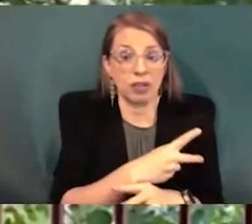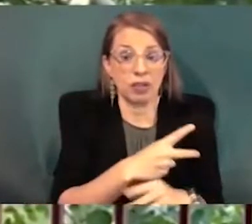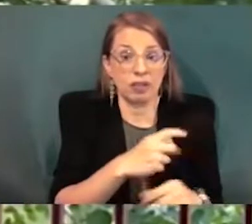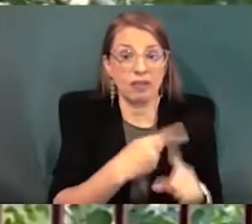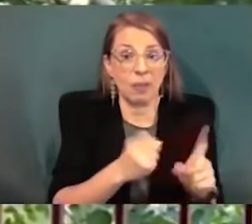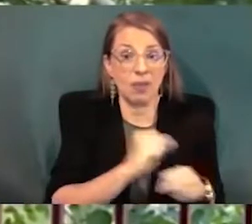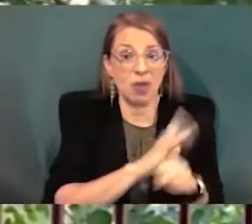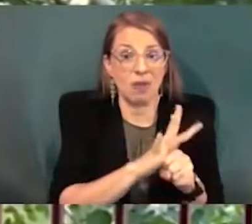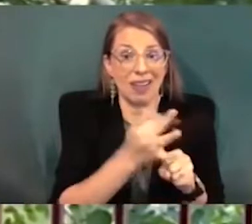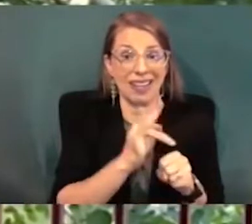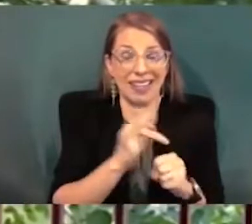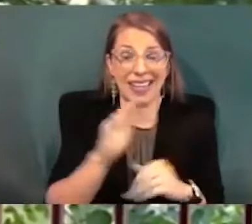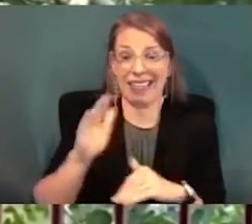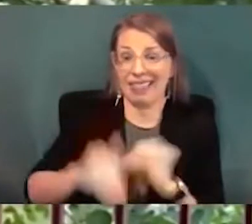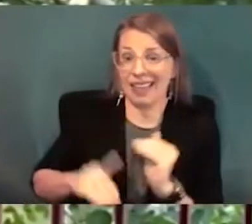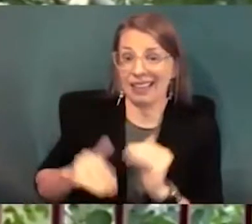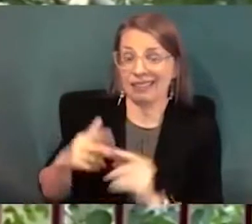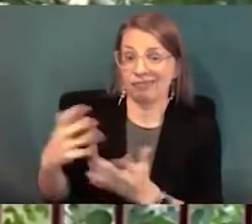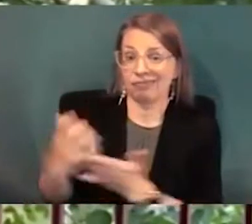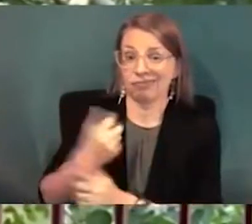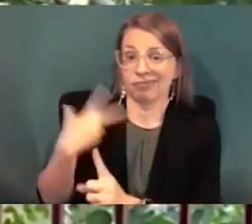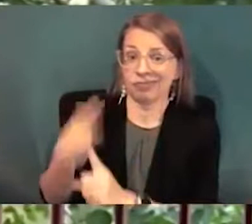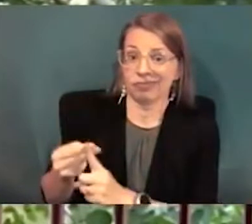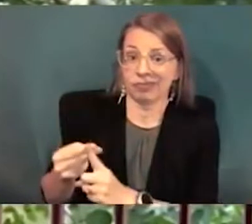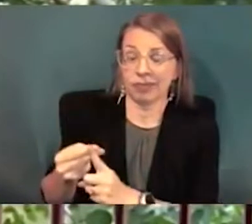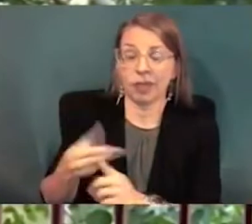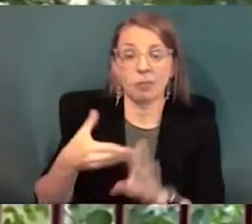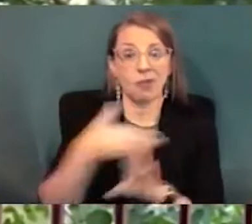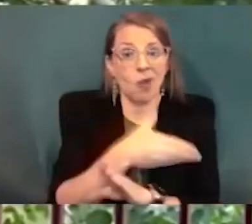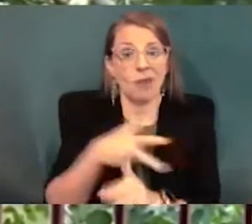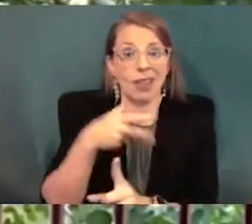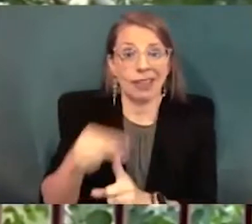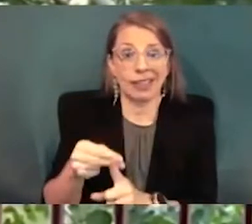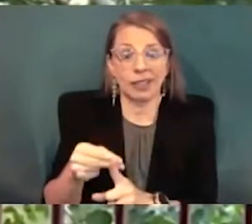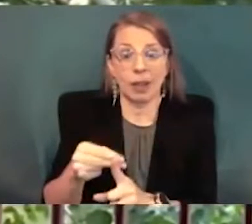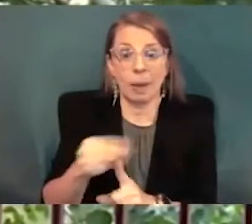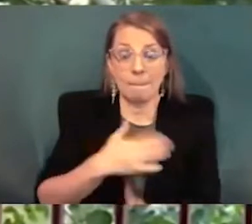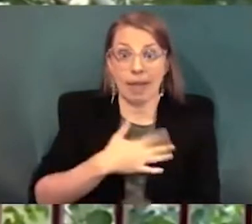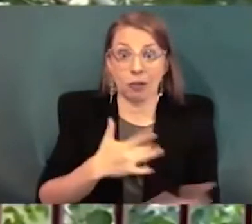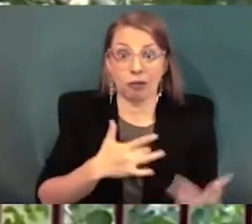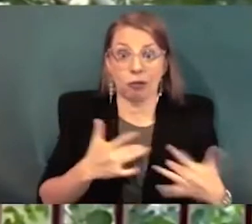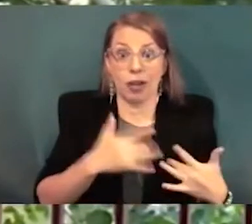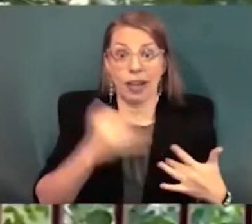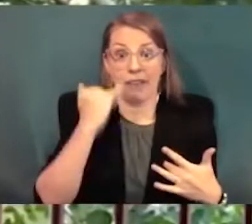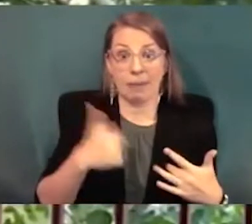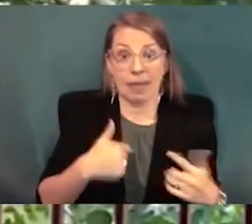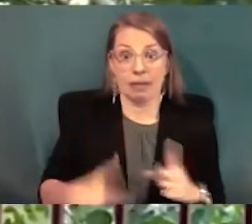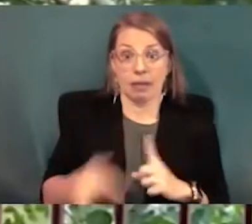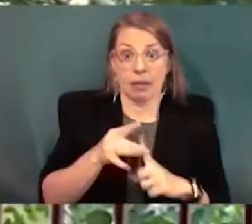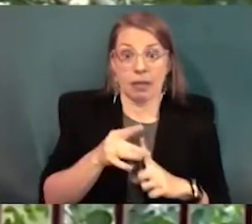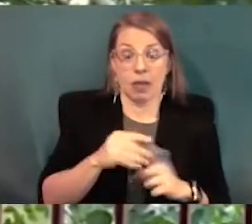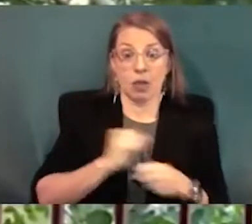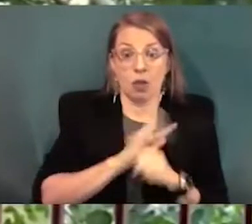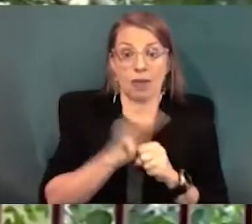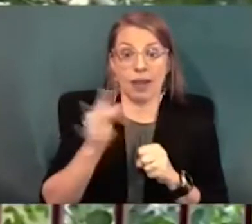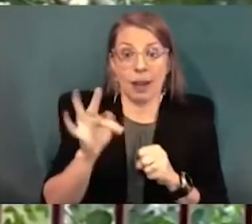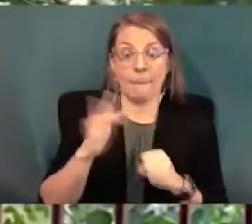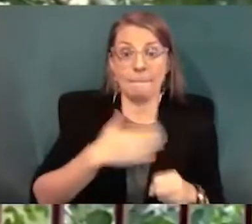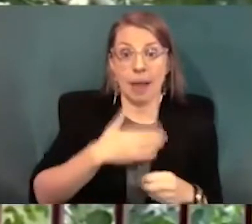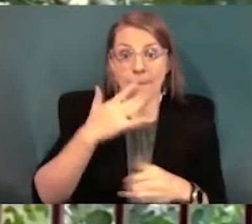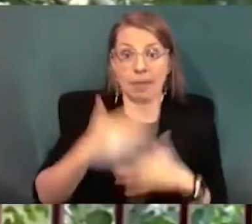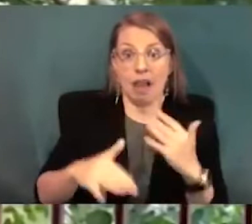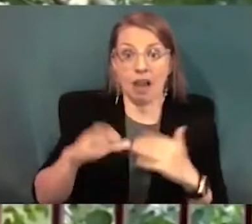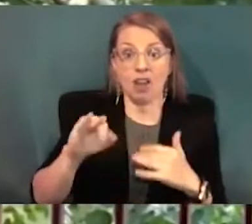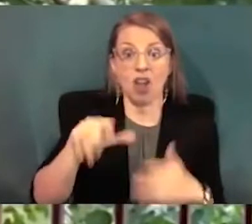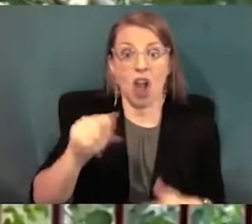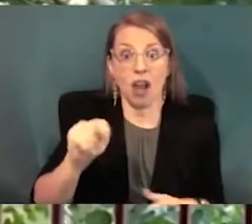the vaccines. Again, I stated before the vaccination, my concern is if I got COVID-19 would be the blood clotting issue, the blood